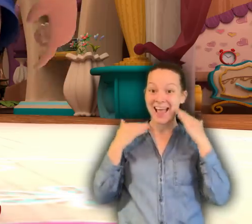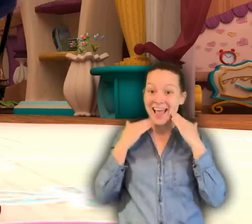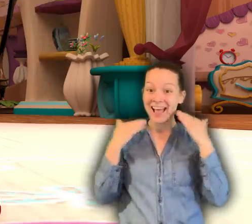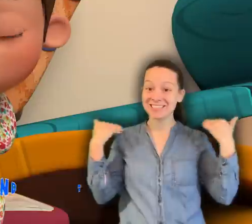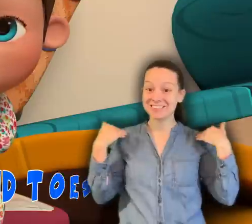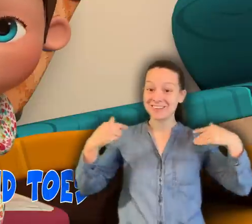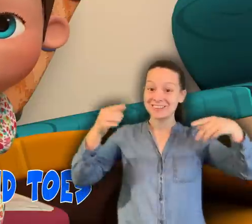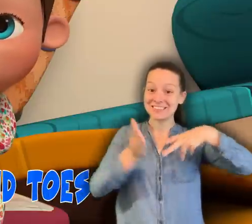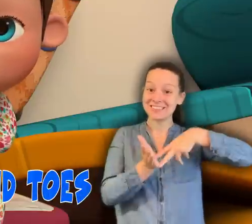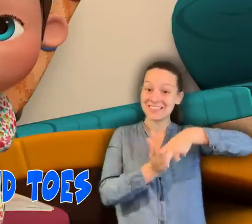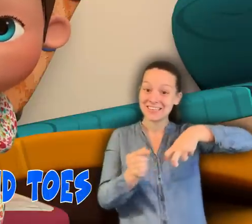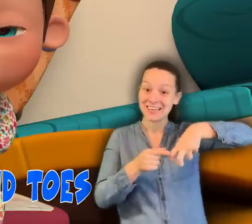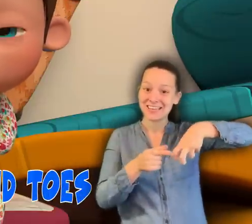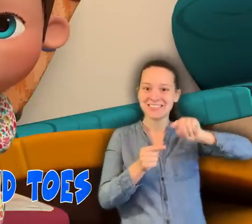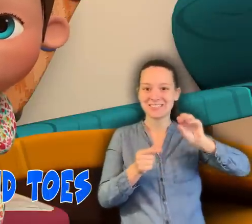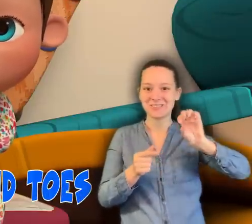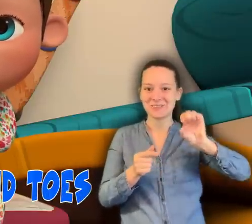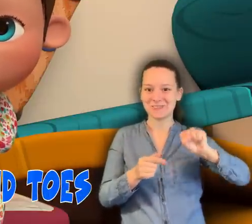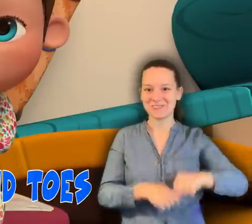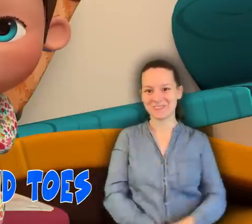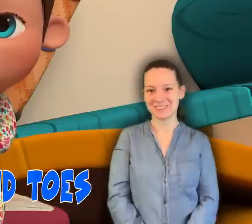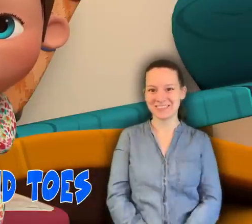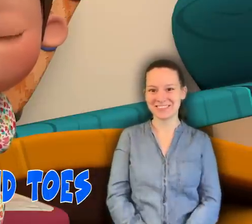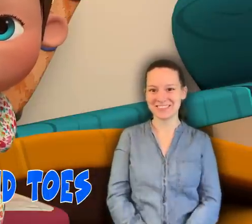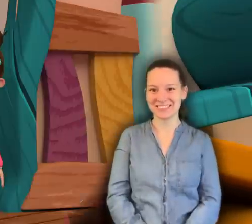head shoulders knees and toes